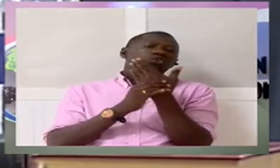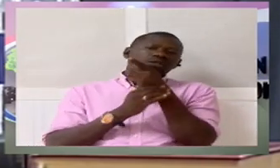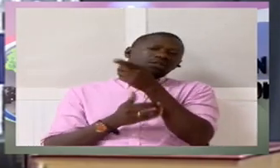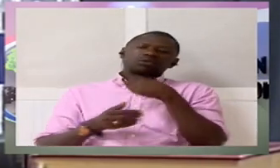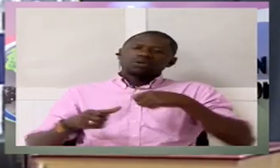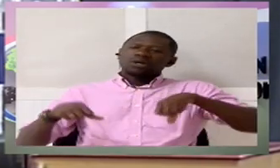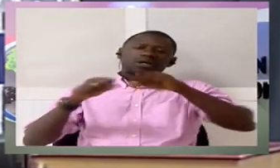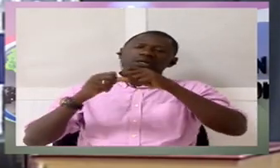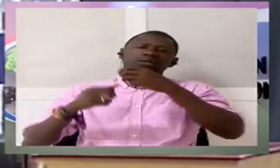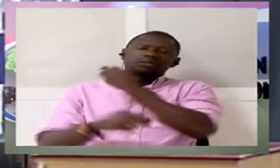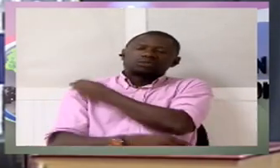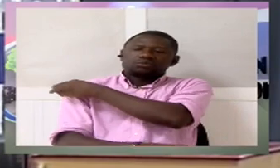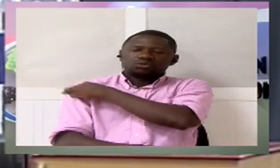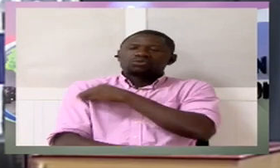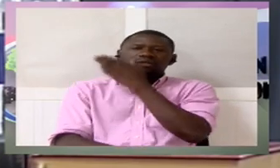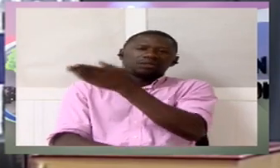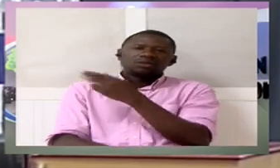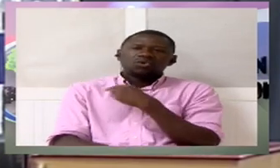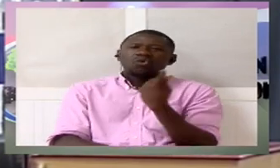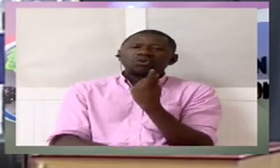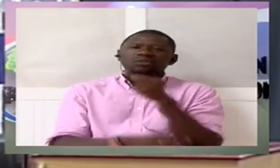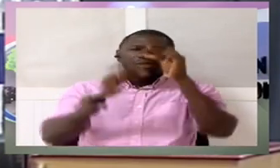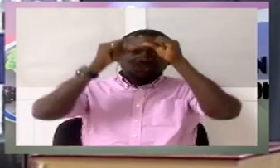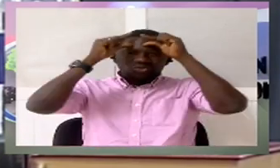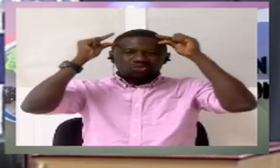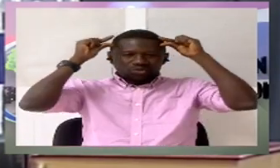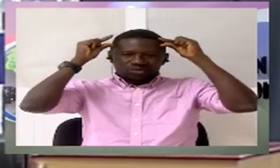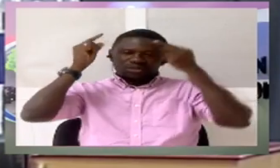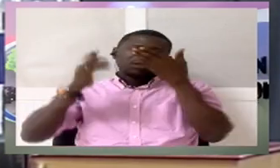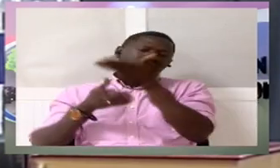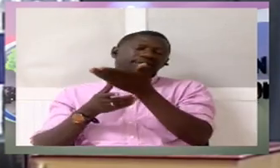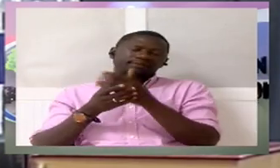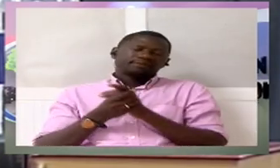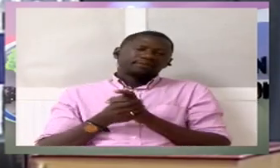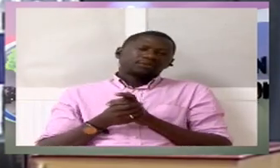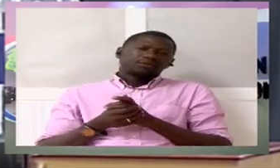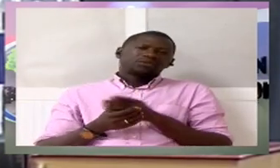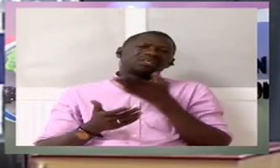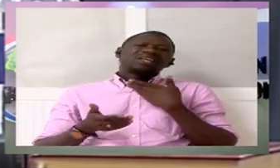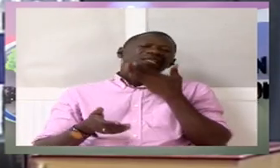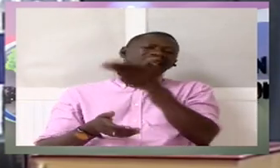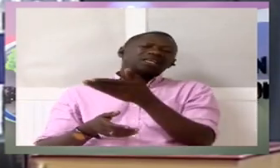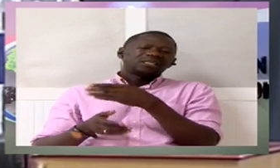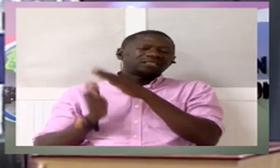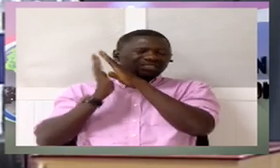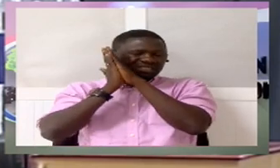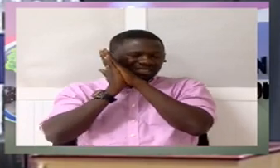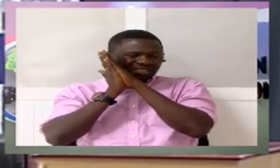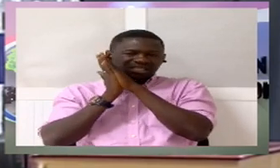The doctors were not at the hospital. No so lebije. Only the nurses were so there. So abelarinje. He was lying down there.